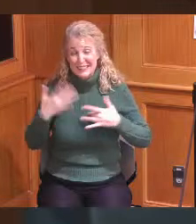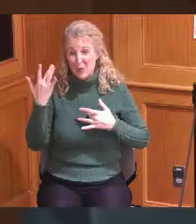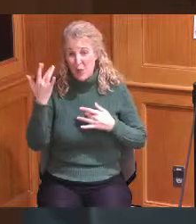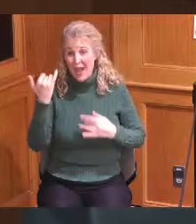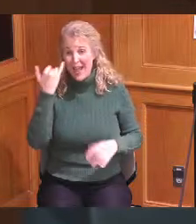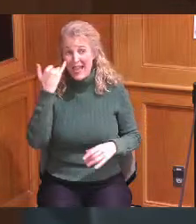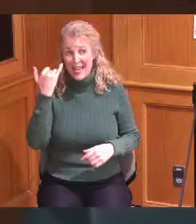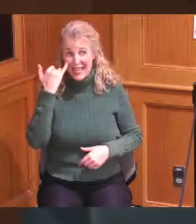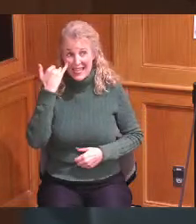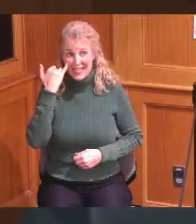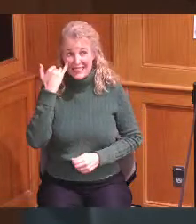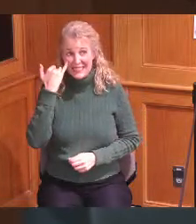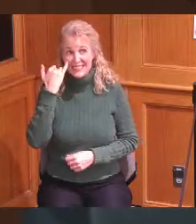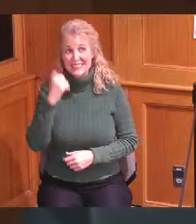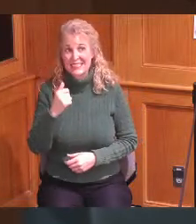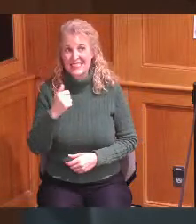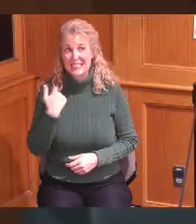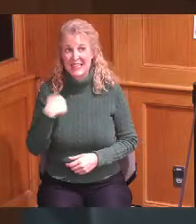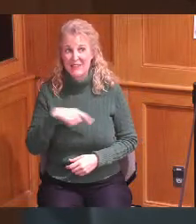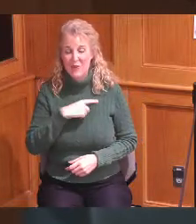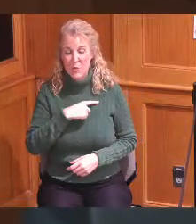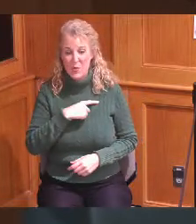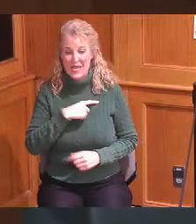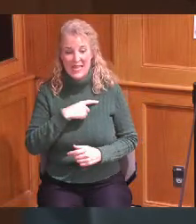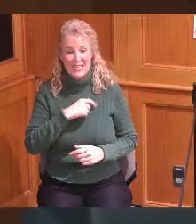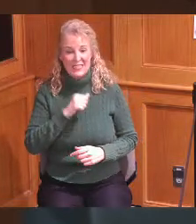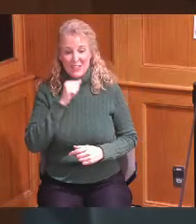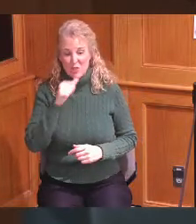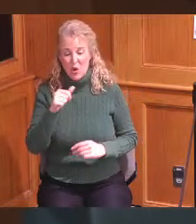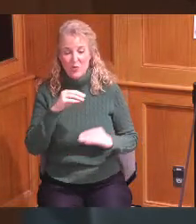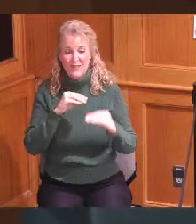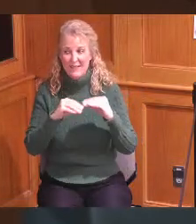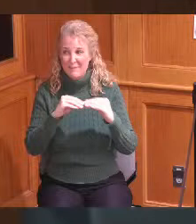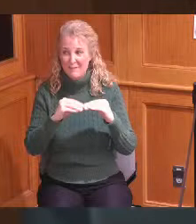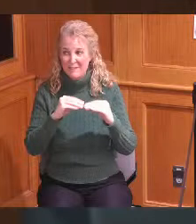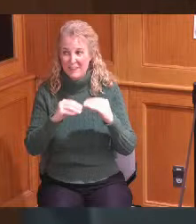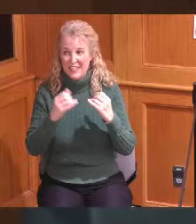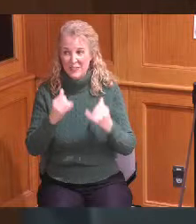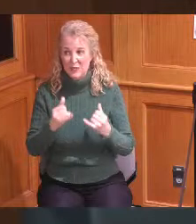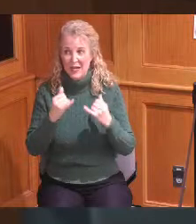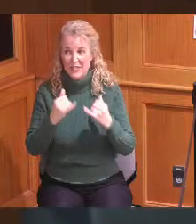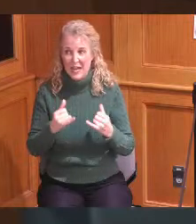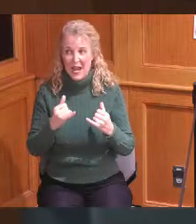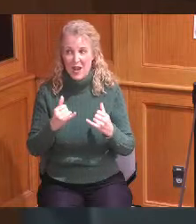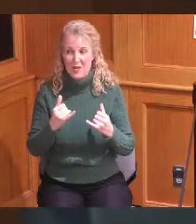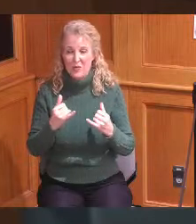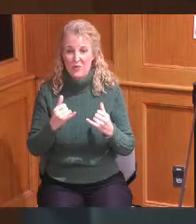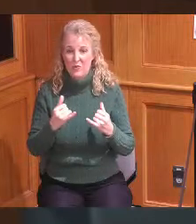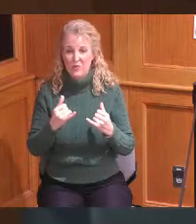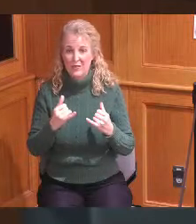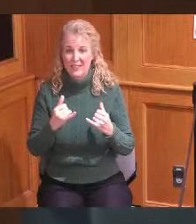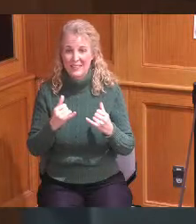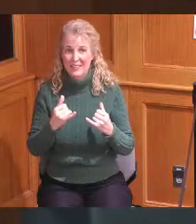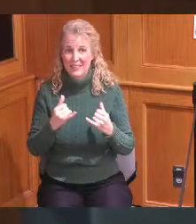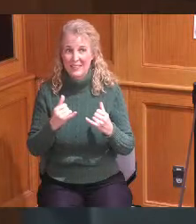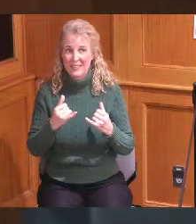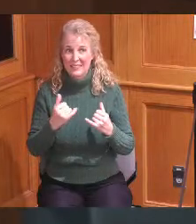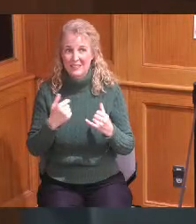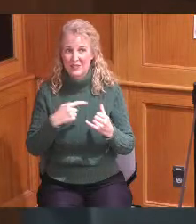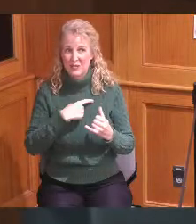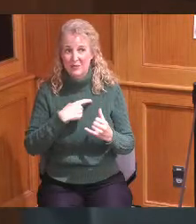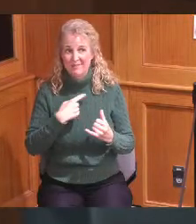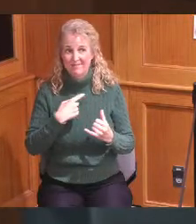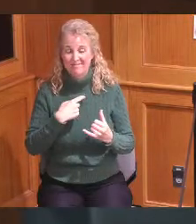we, don't get a handle on these numbers right away and really understand what's going on, of course, the first thing we would have